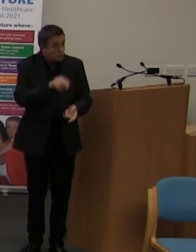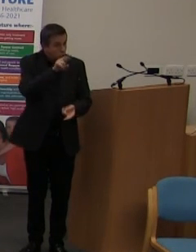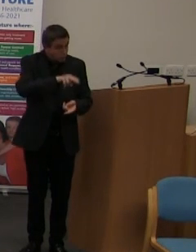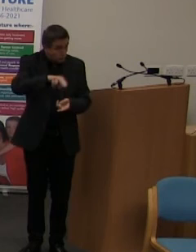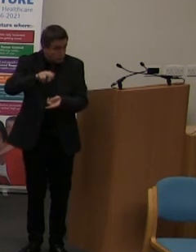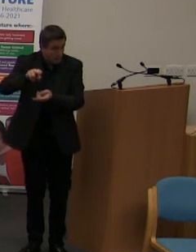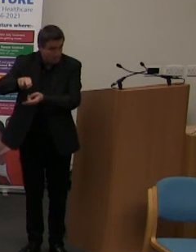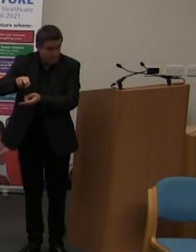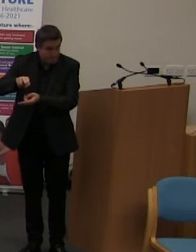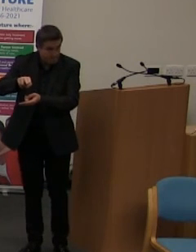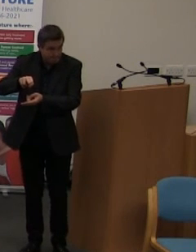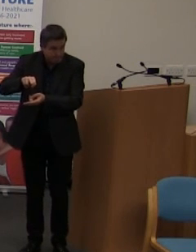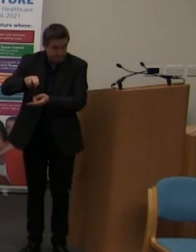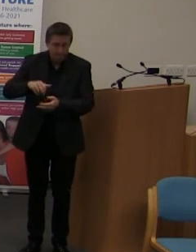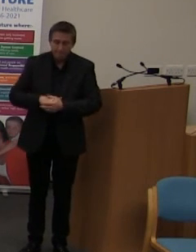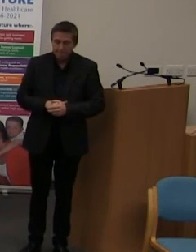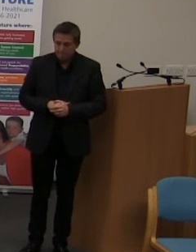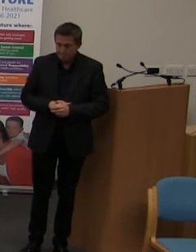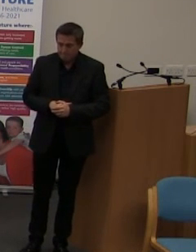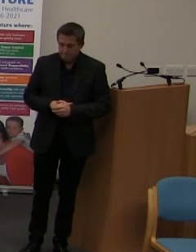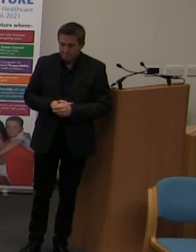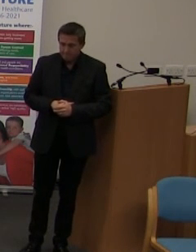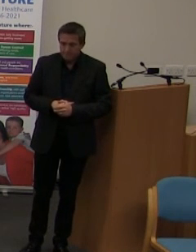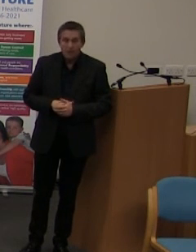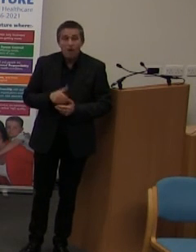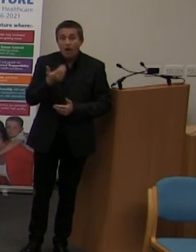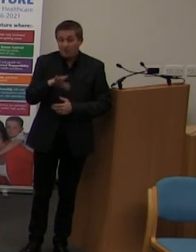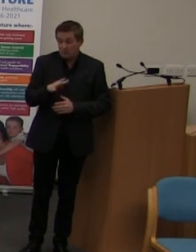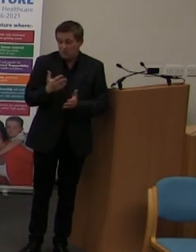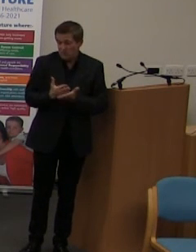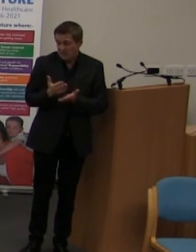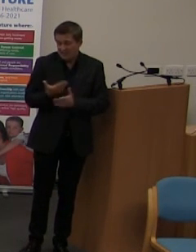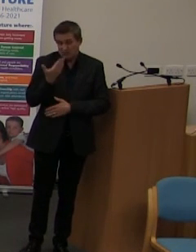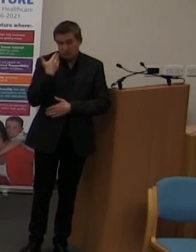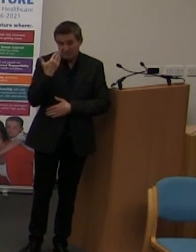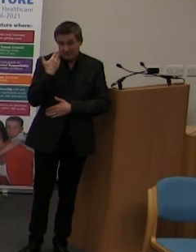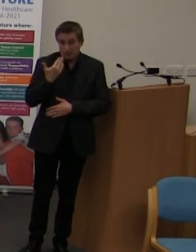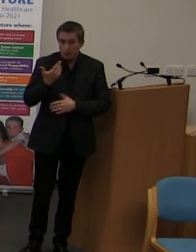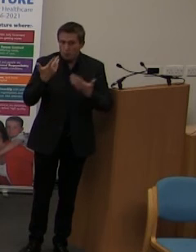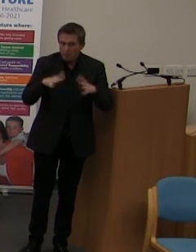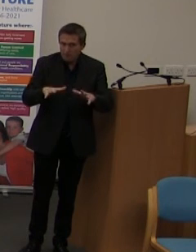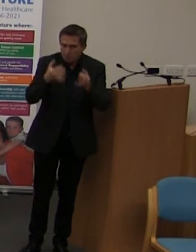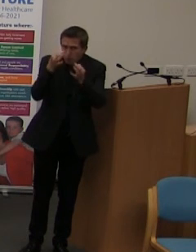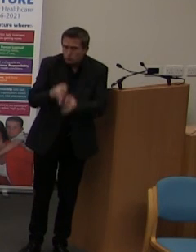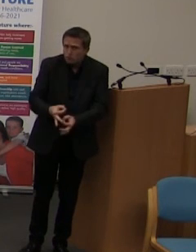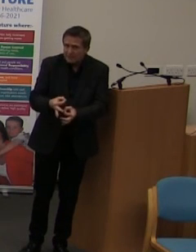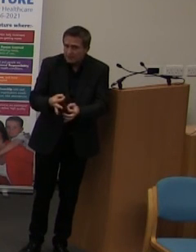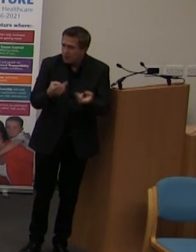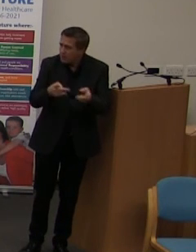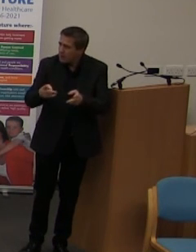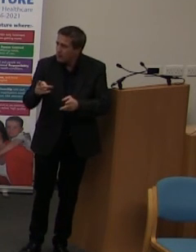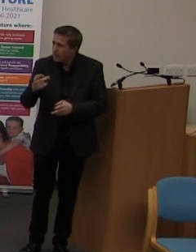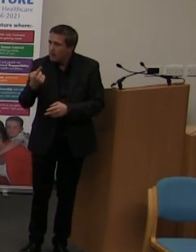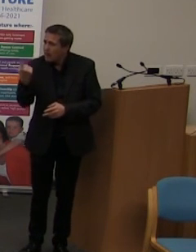drill down into individual specialties has really only just been coming to the fore in the last few months. I don't know if one of my